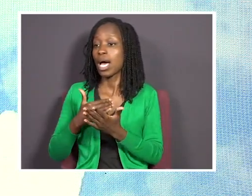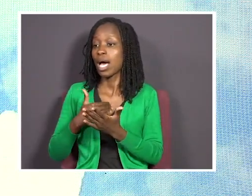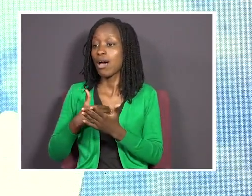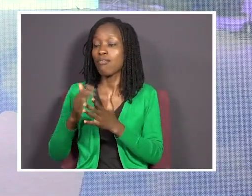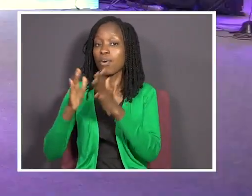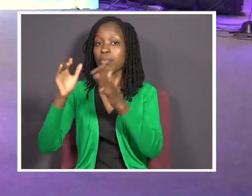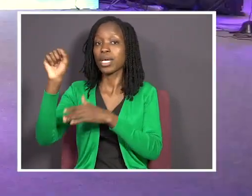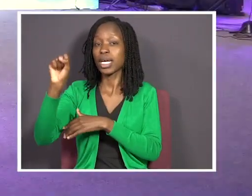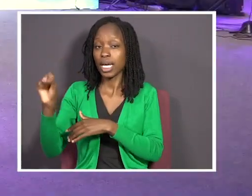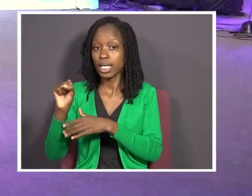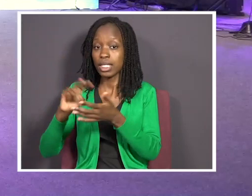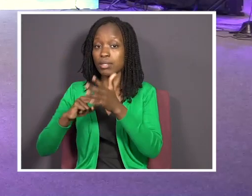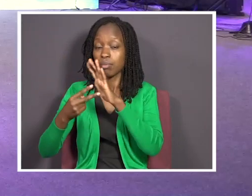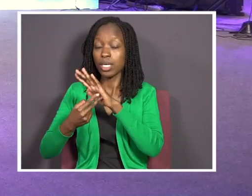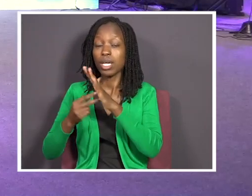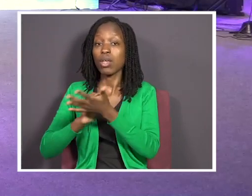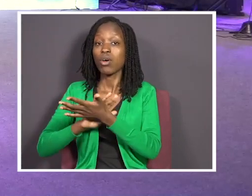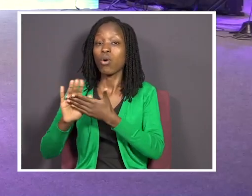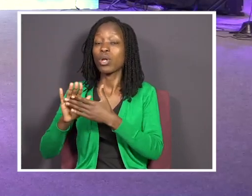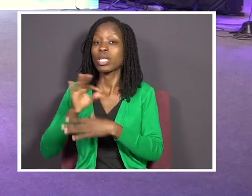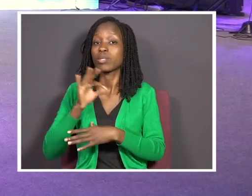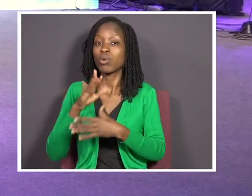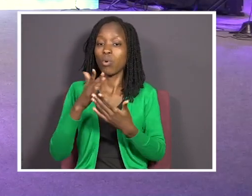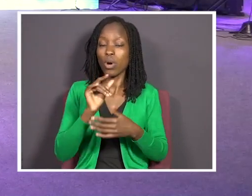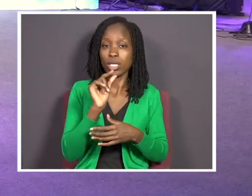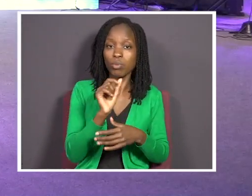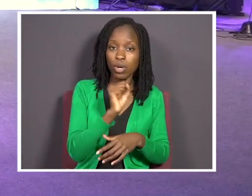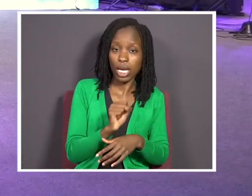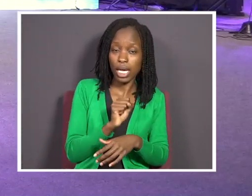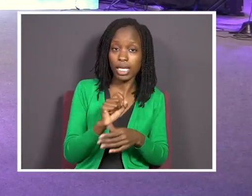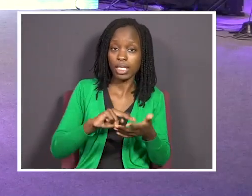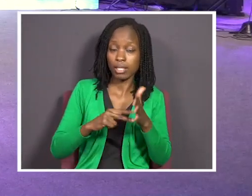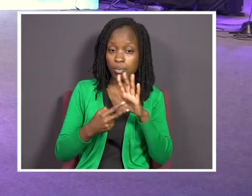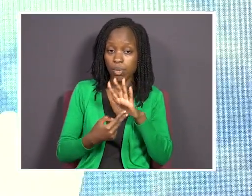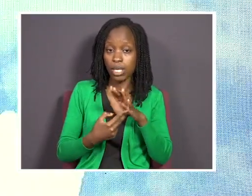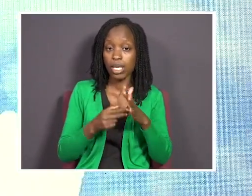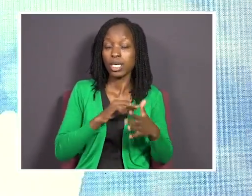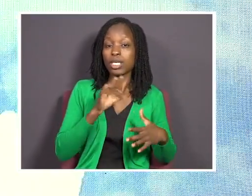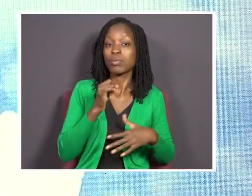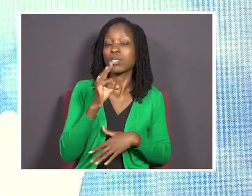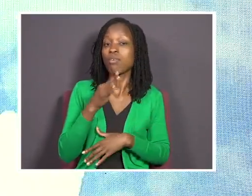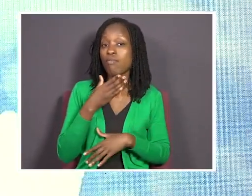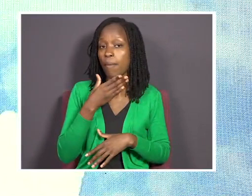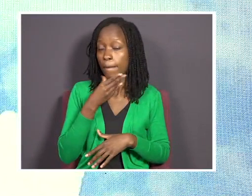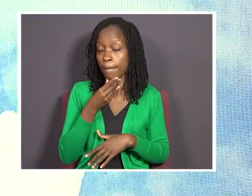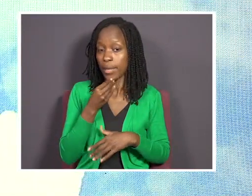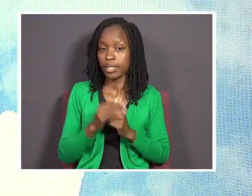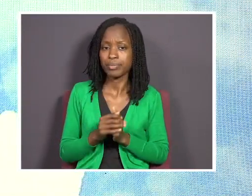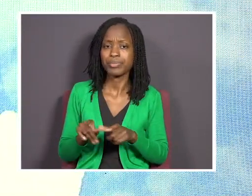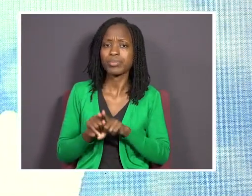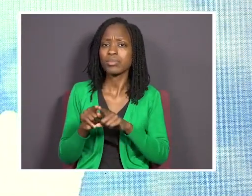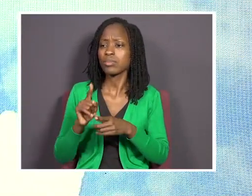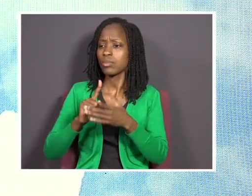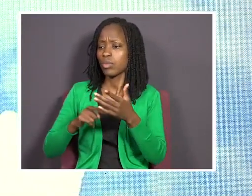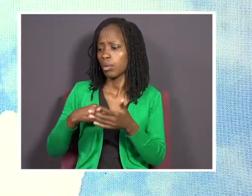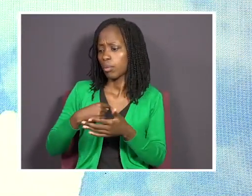capital S, meaning the spirit of God, or a small S signifying the spirit of man. And what I make